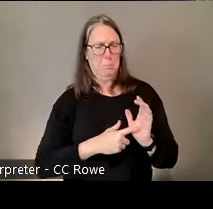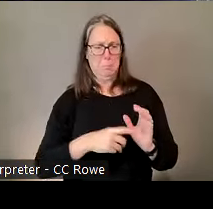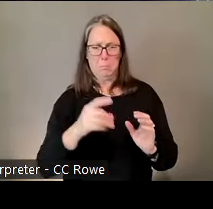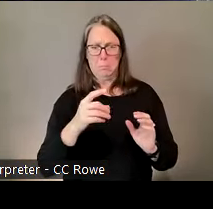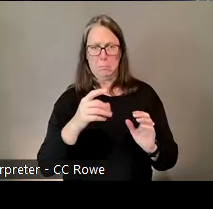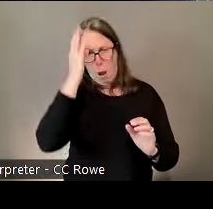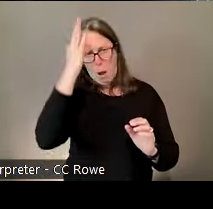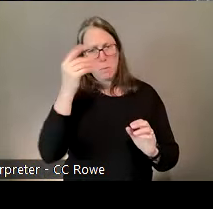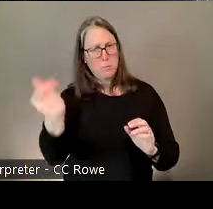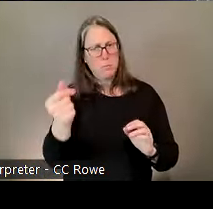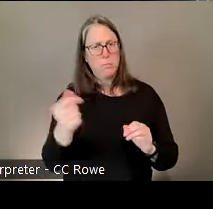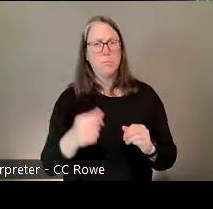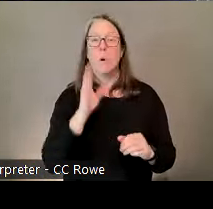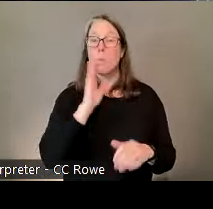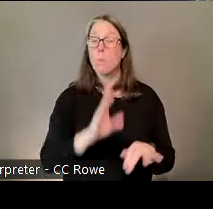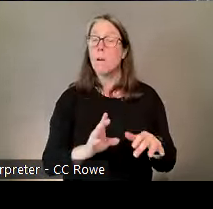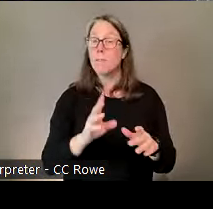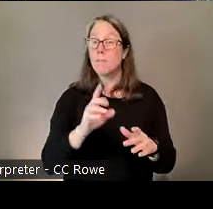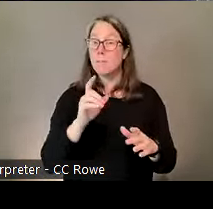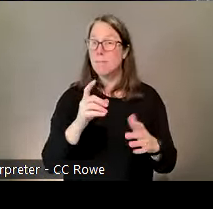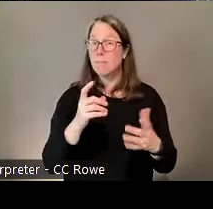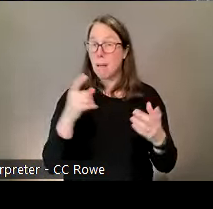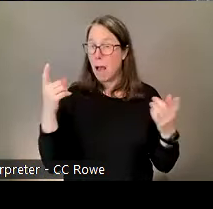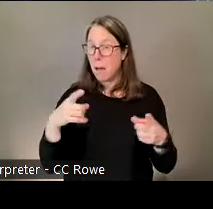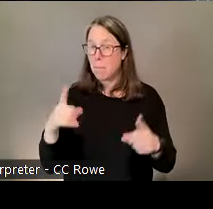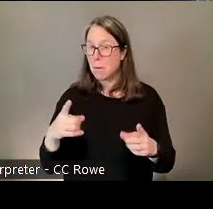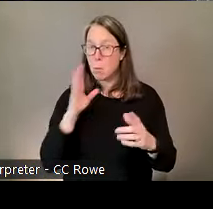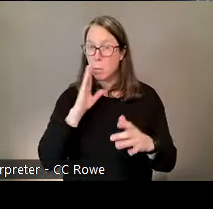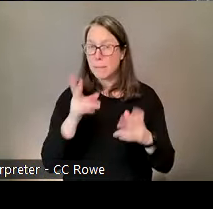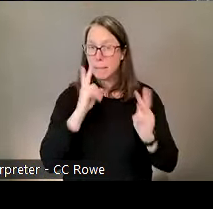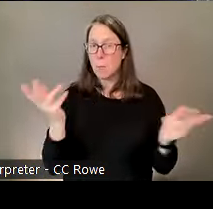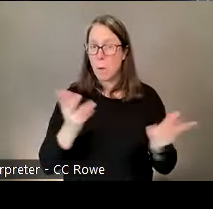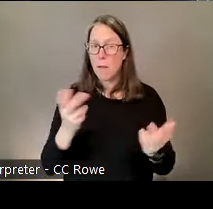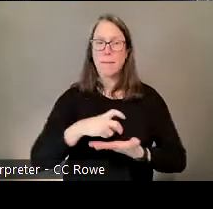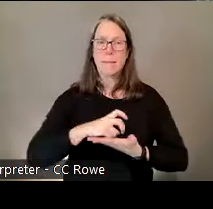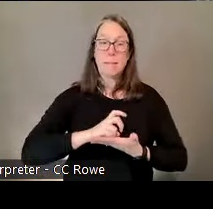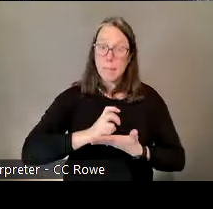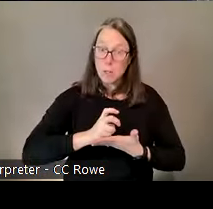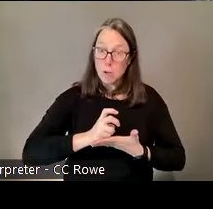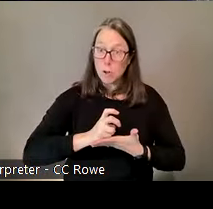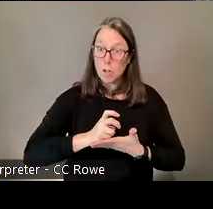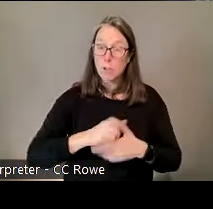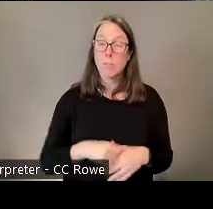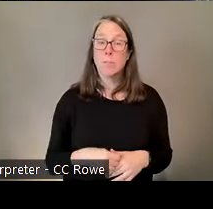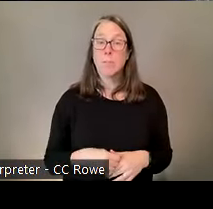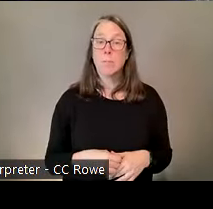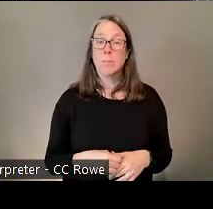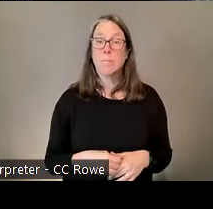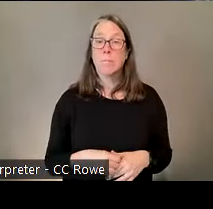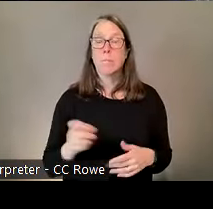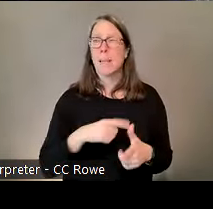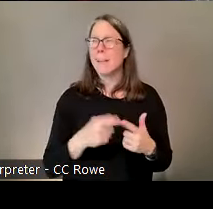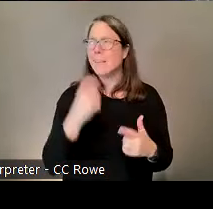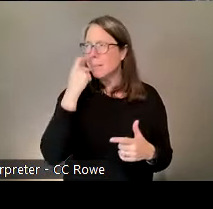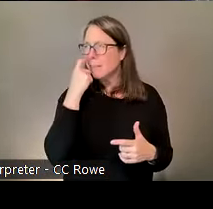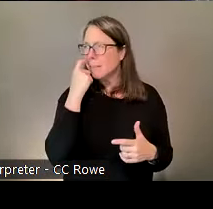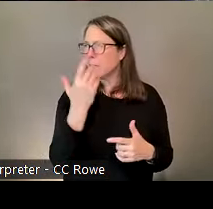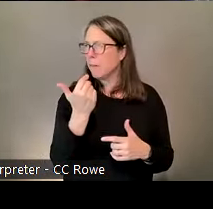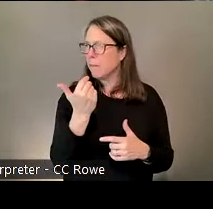This often shows up as seizures in newborns. And then in the last like 15 to 20 years,